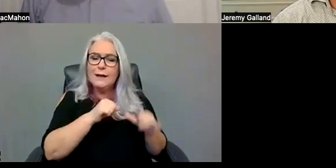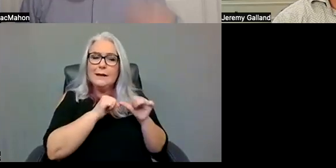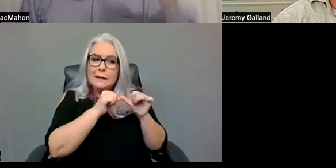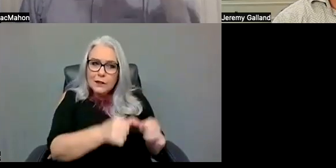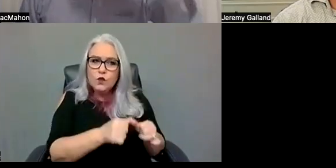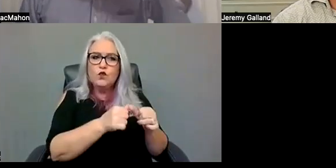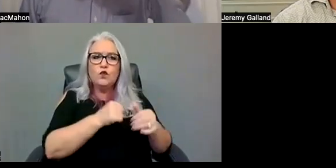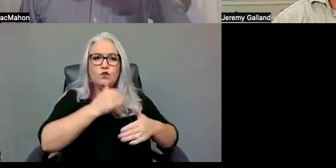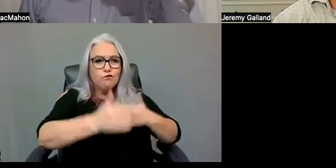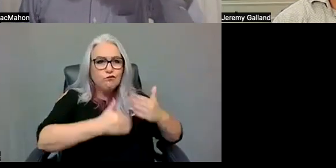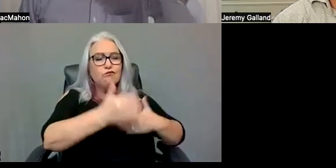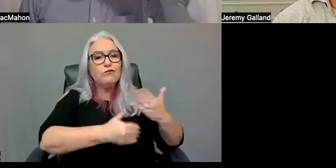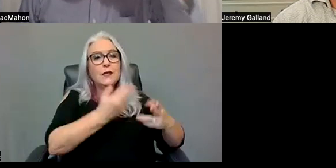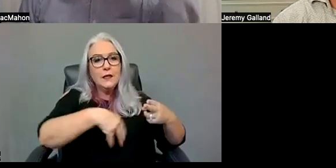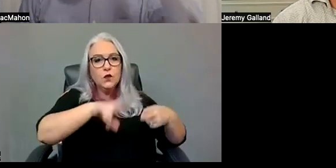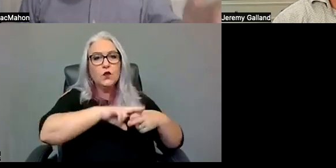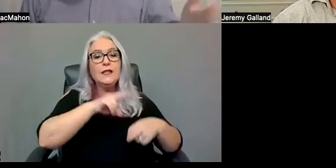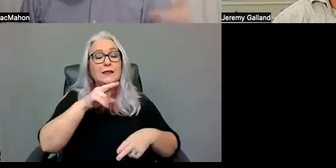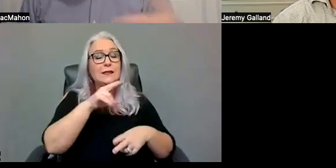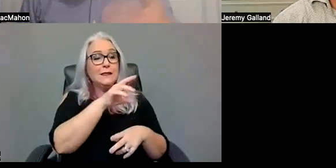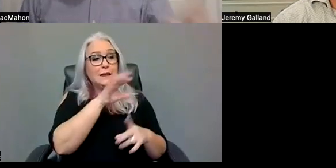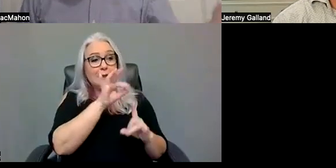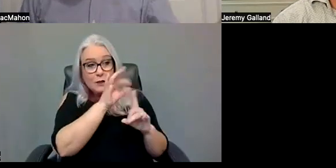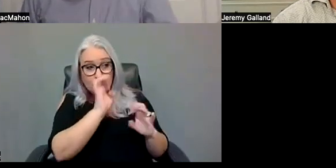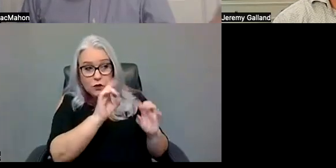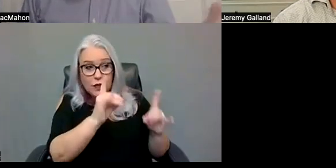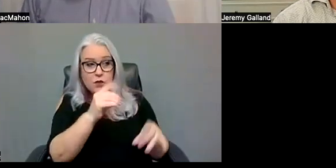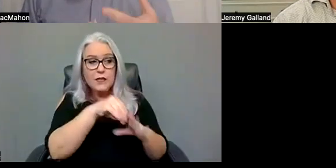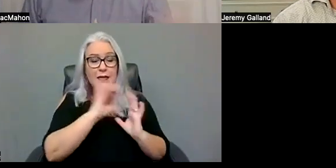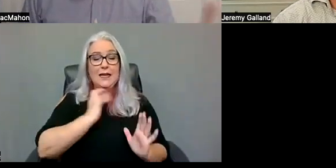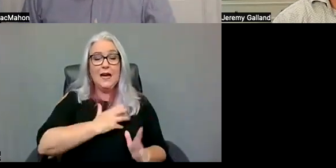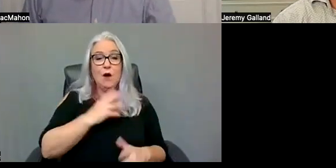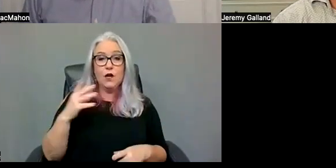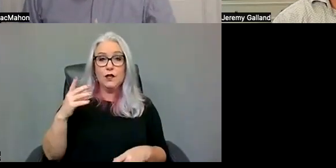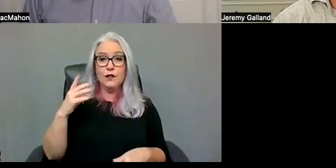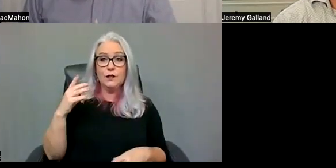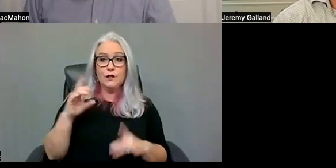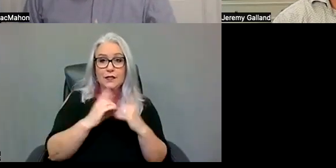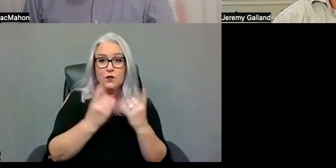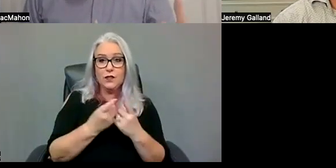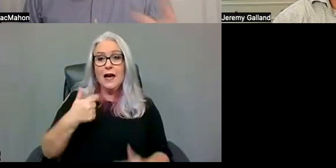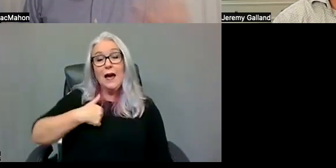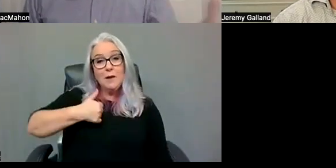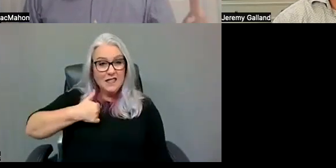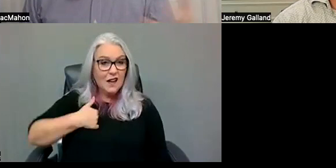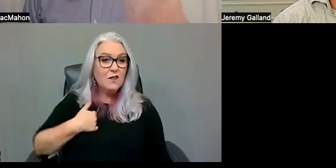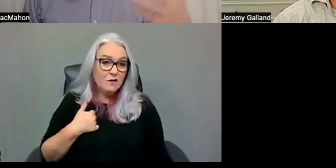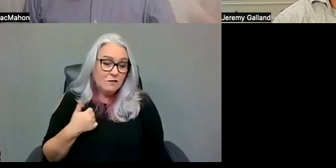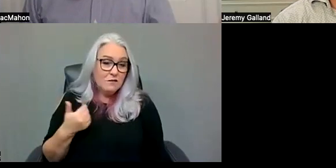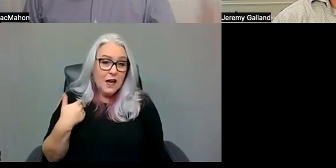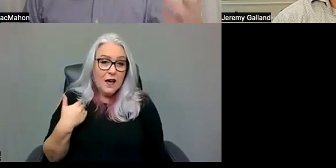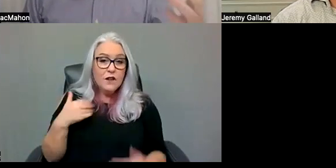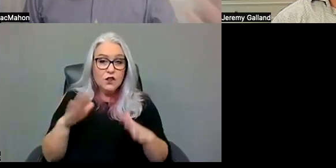district? Thank you. So, I mean, the first system I would use is that I have a kid with an IEP, and so I have